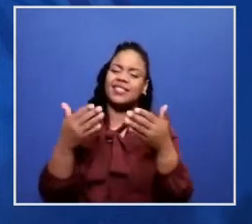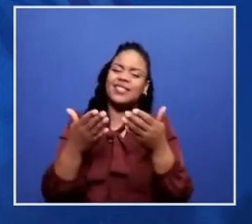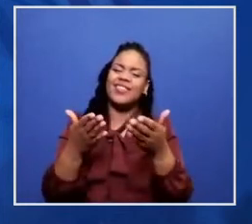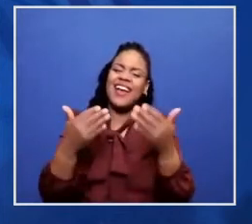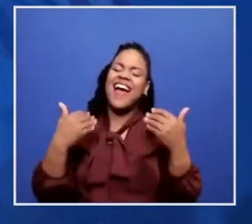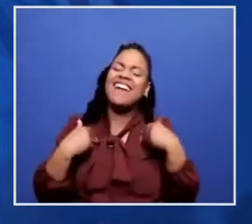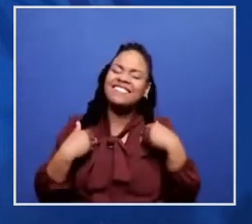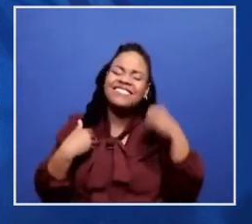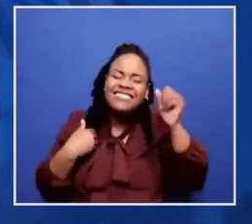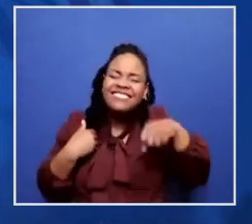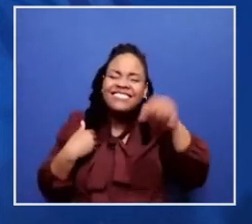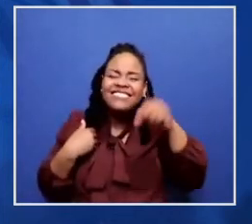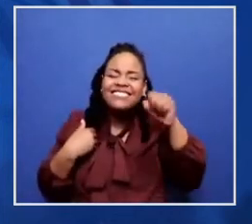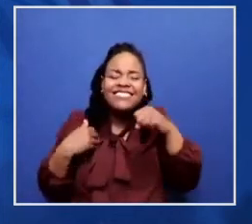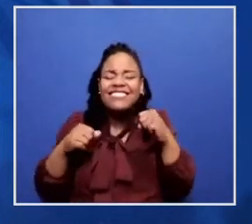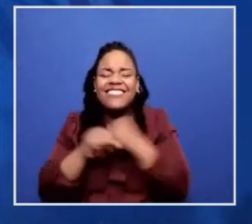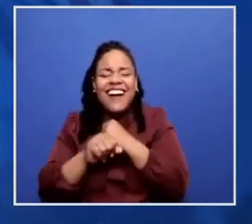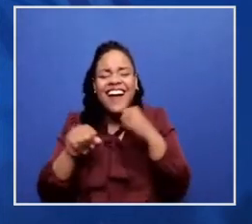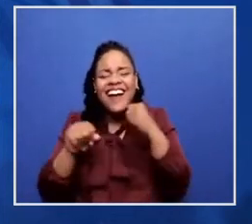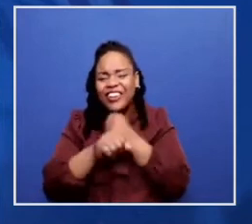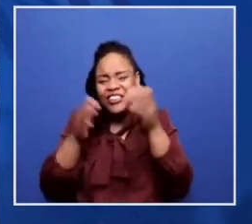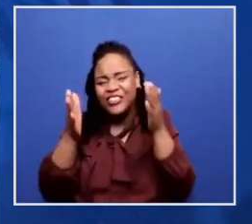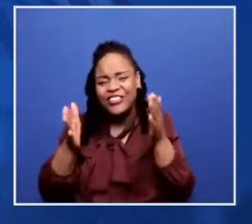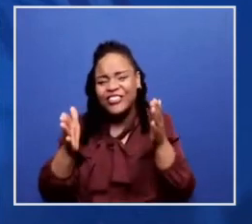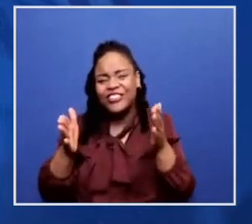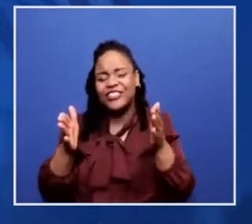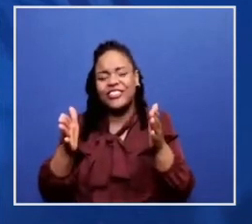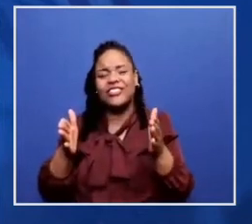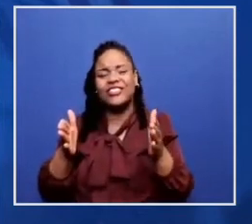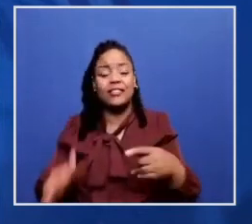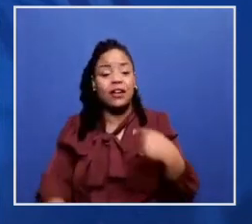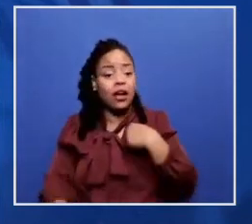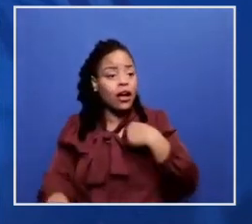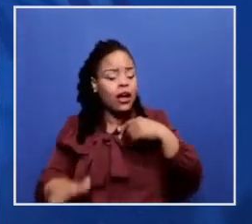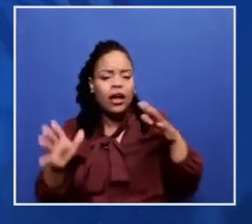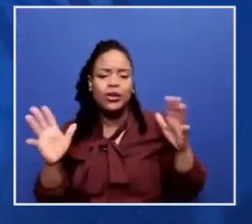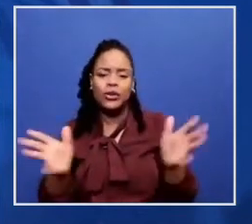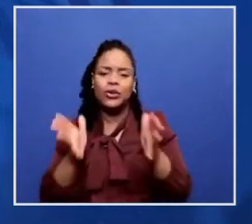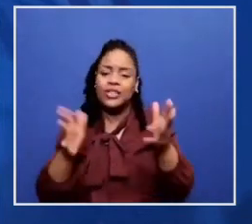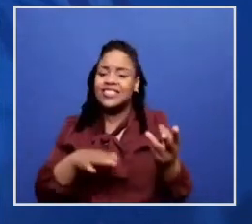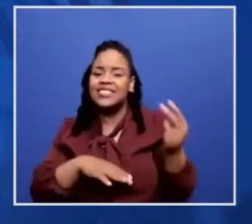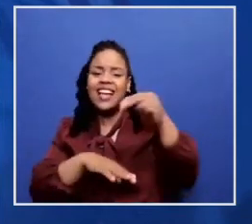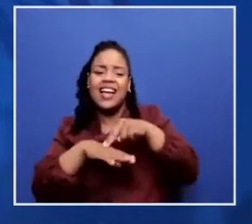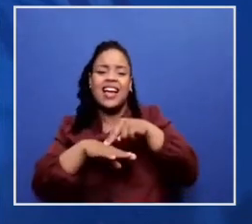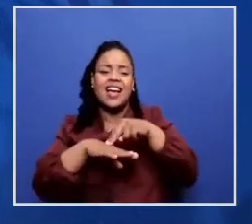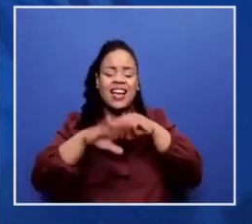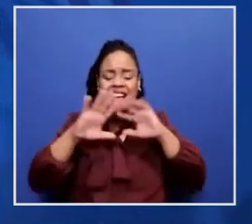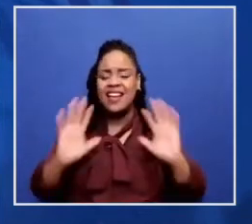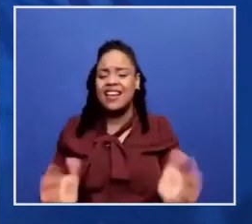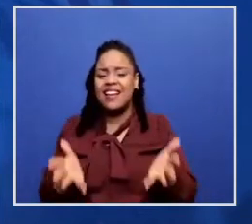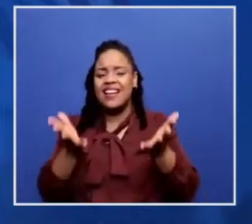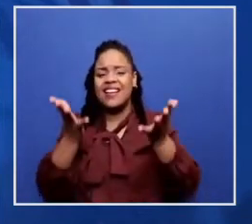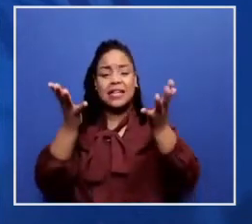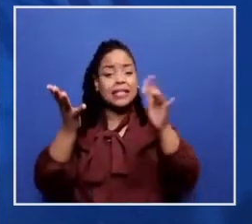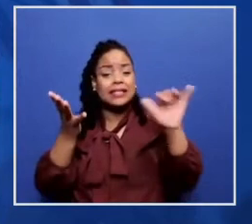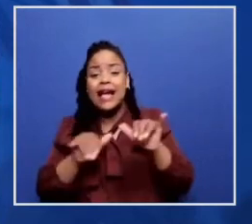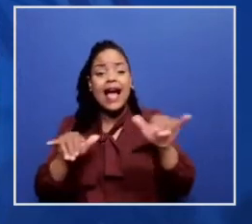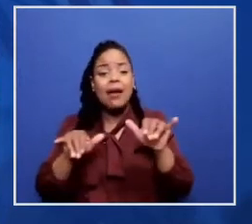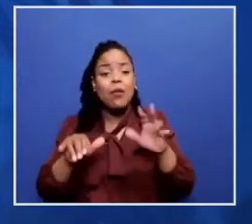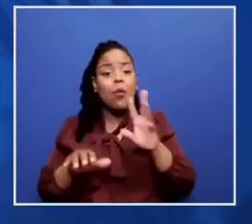And I'll rise up, high like the waves, I will rise up, spite of